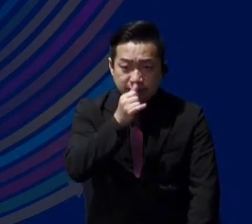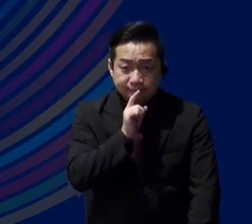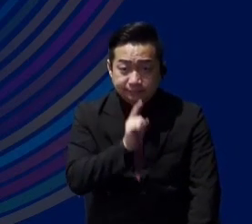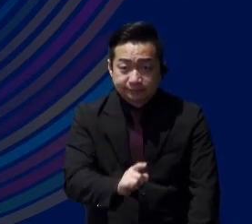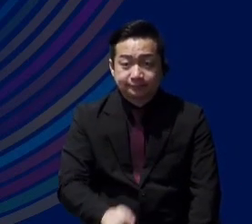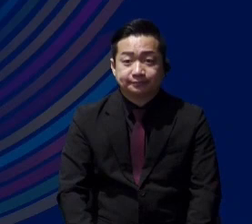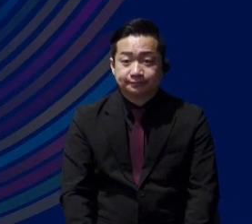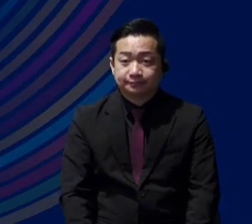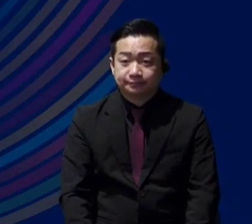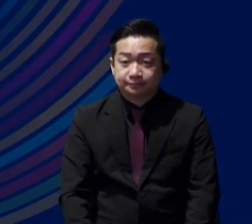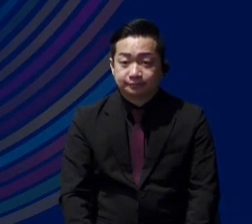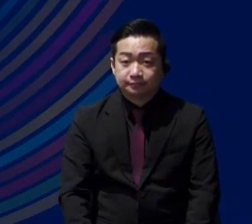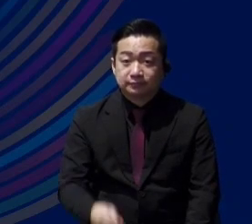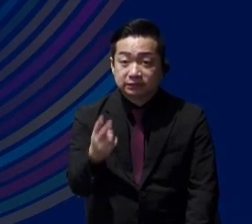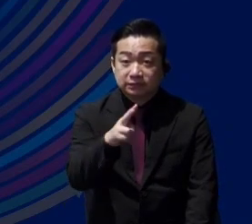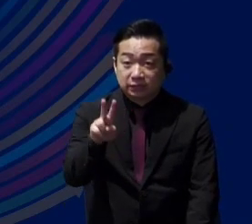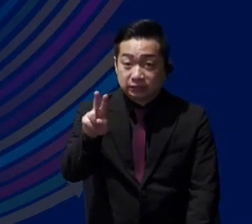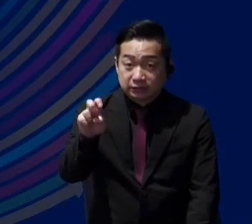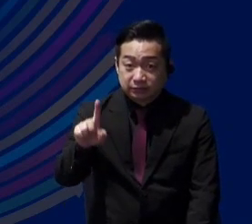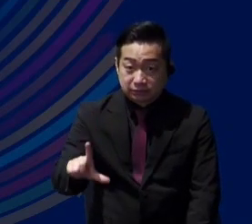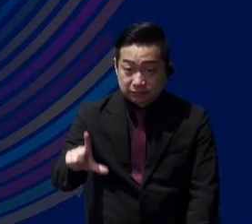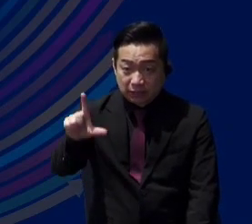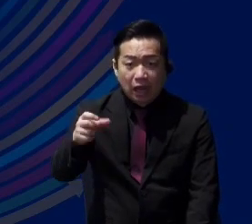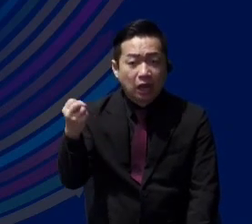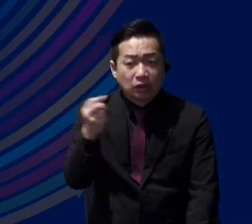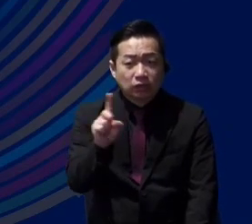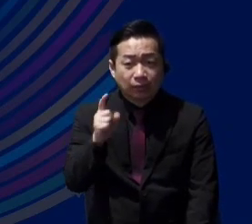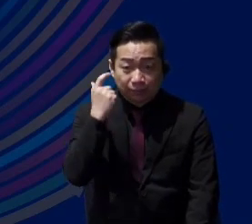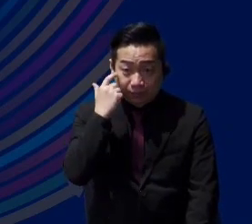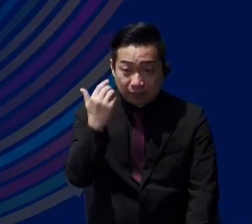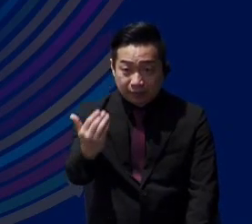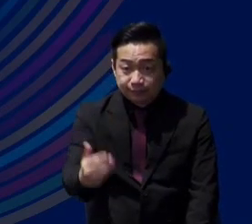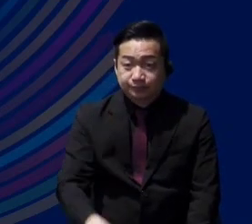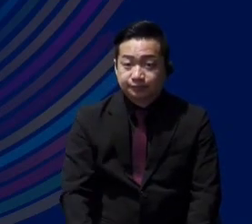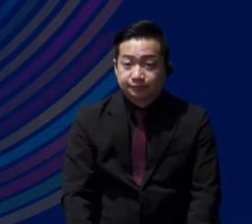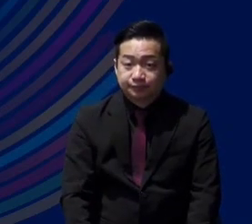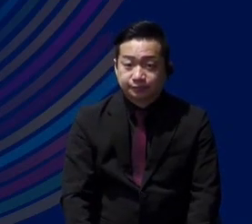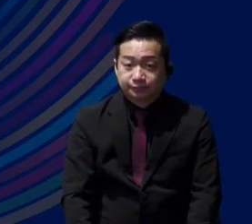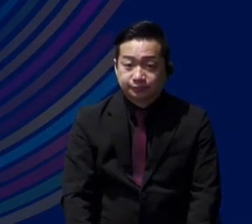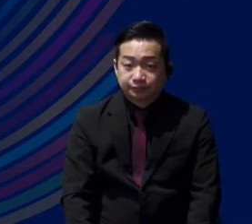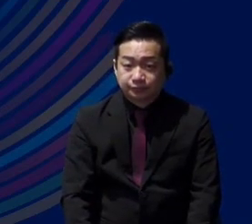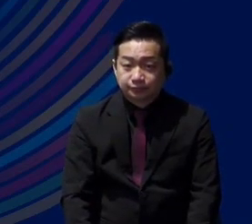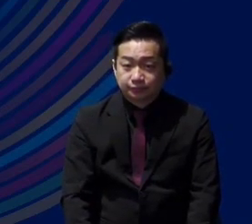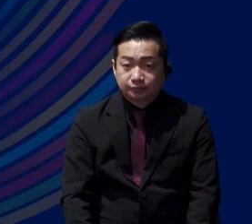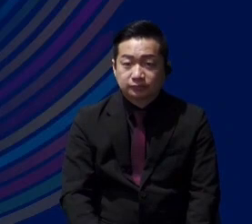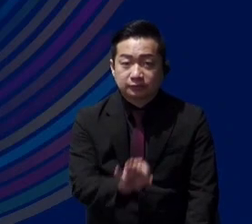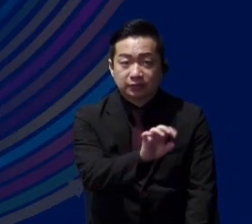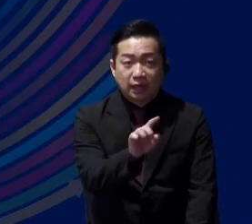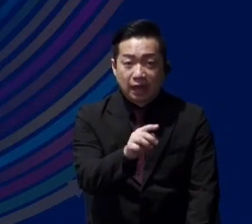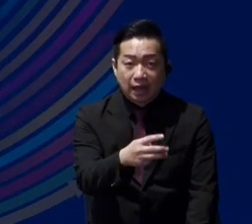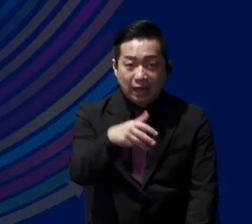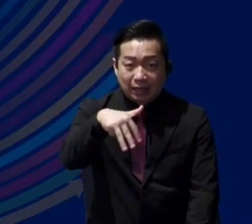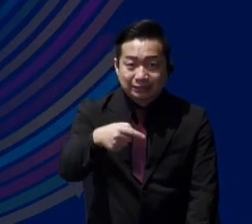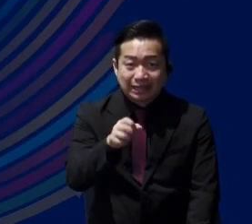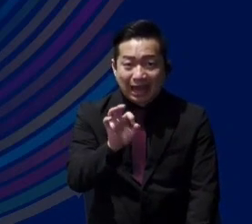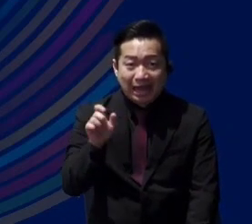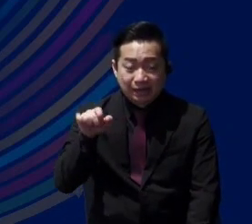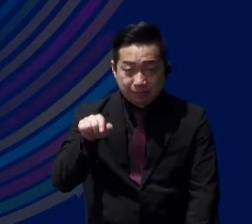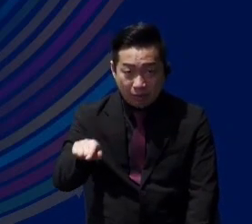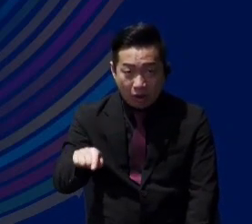can see that stroke, Alzheimer, lung cancer, self-harm,